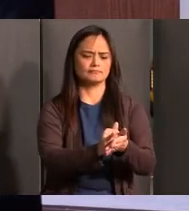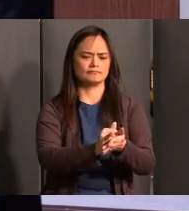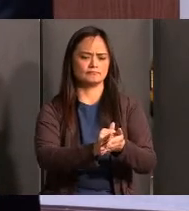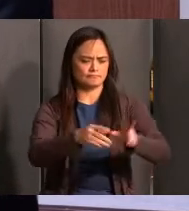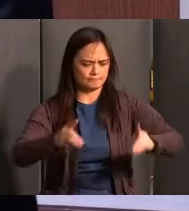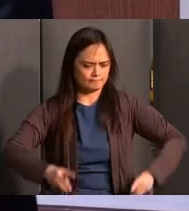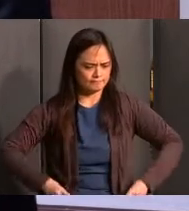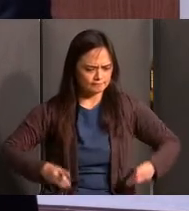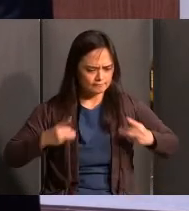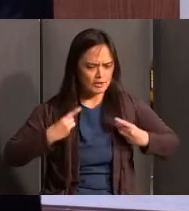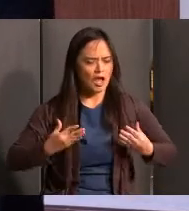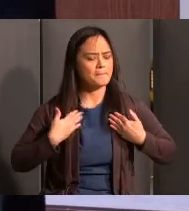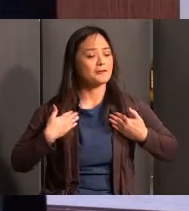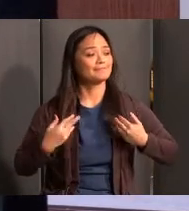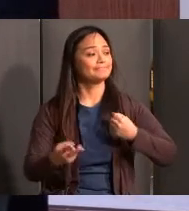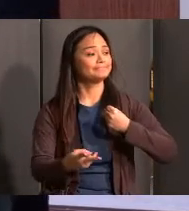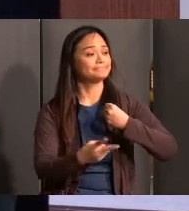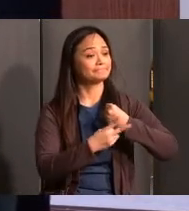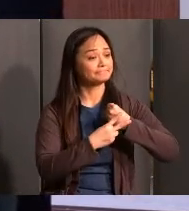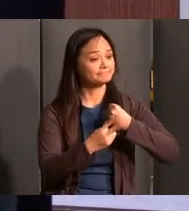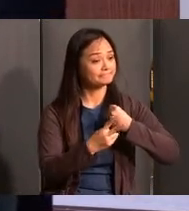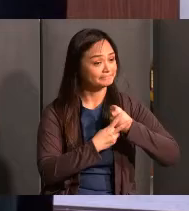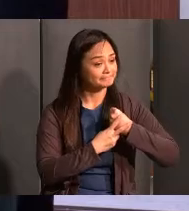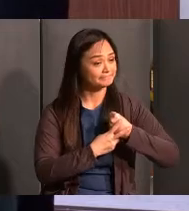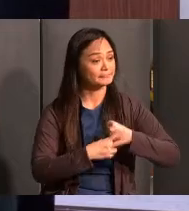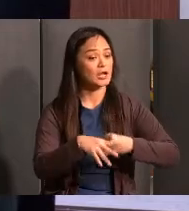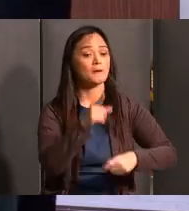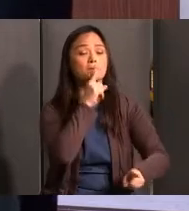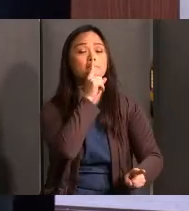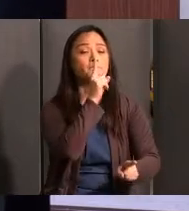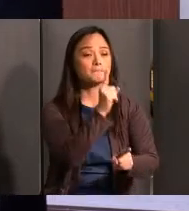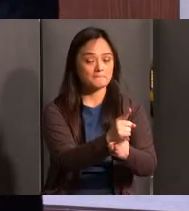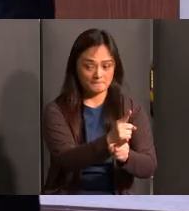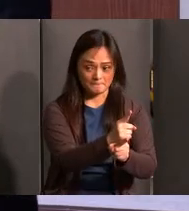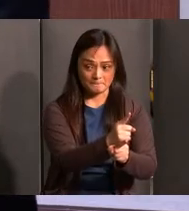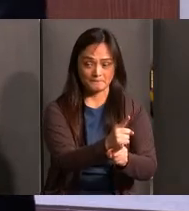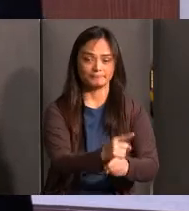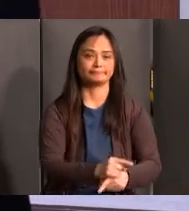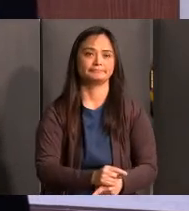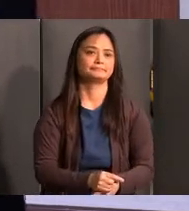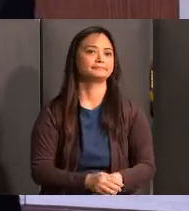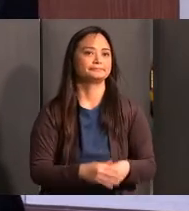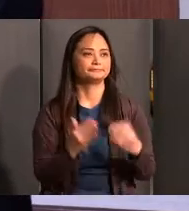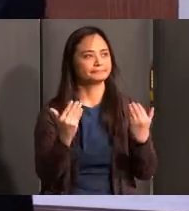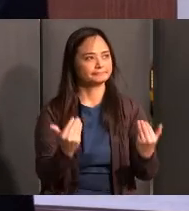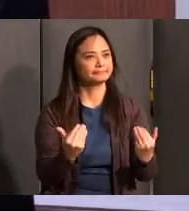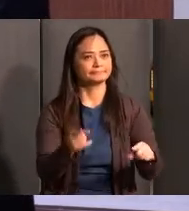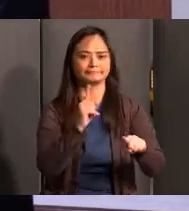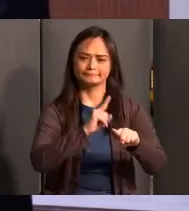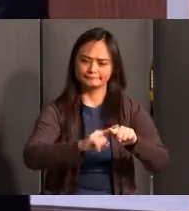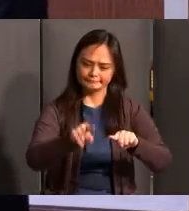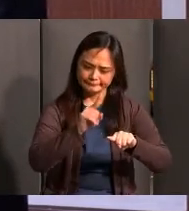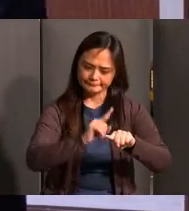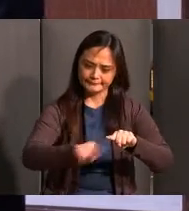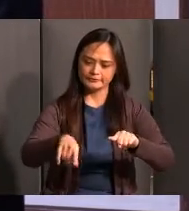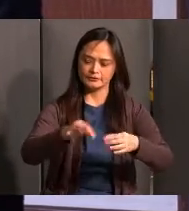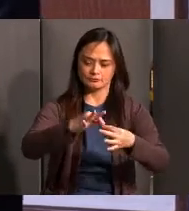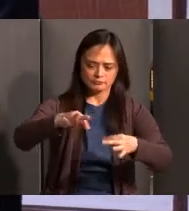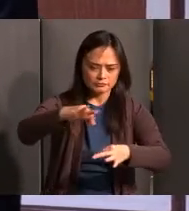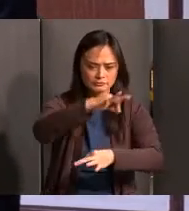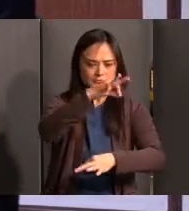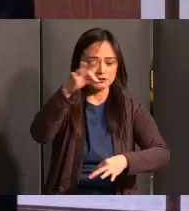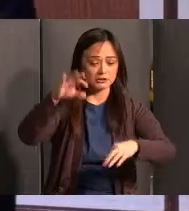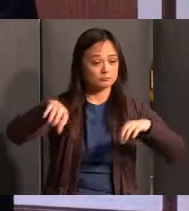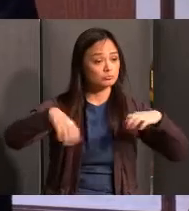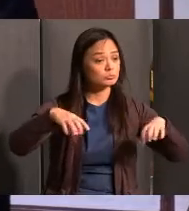sa indwelt ay merong assurance. Now, iba po naman ang pagkilos ng Espiritu sa